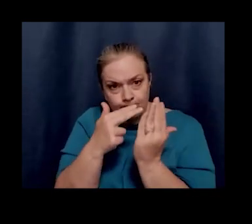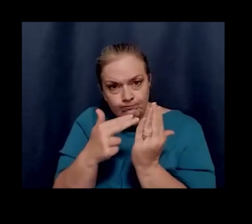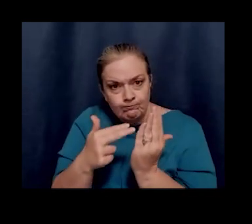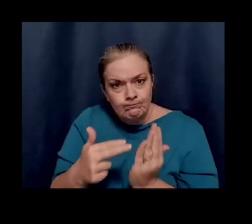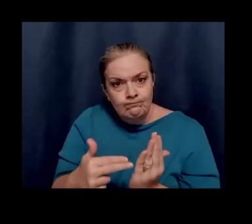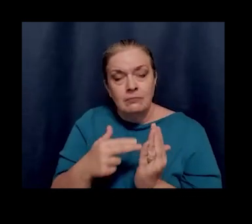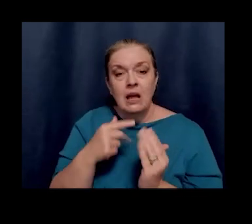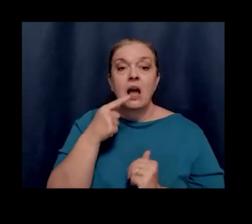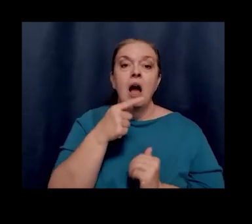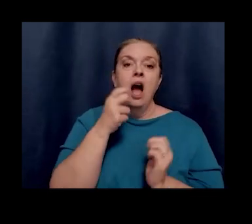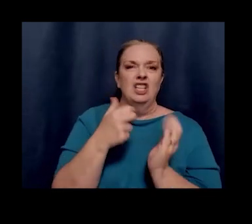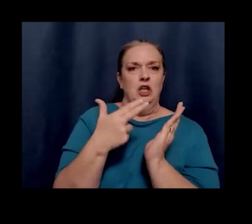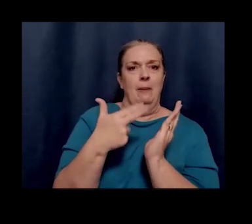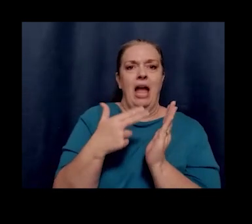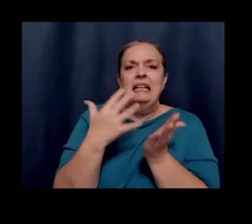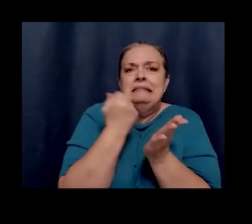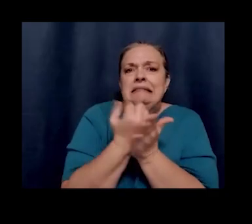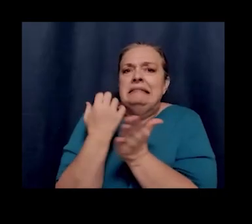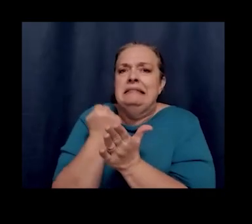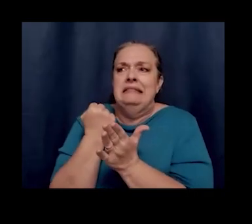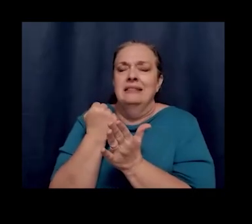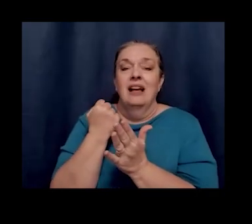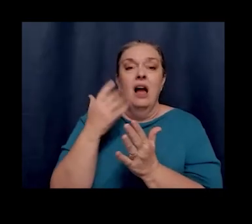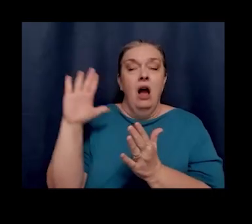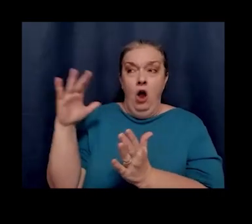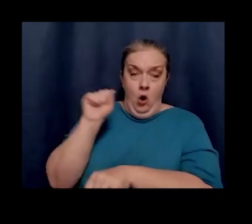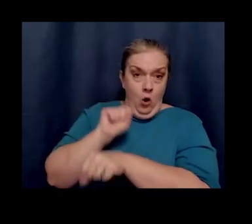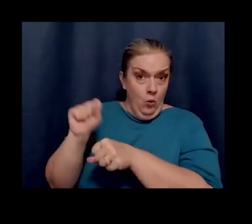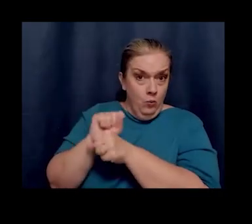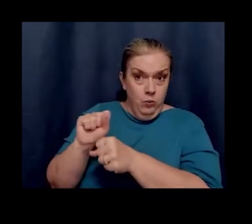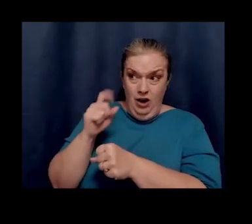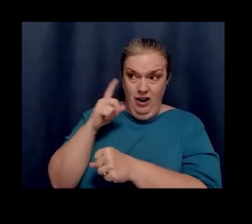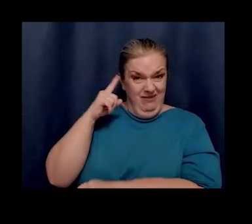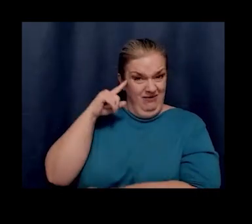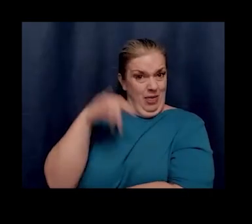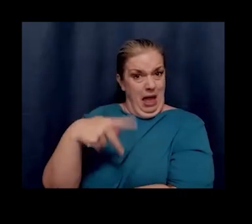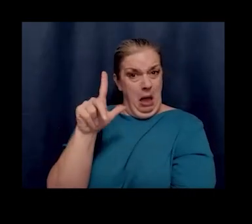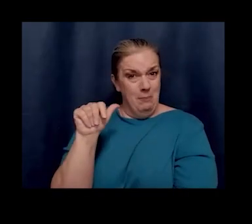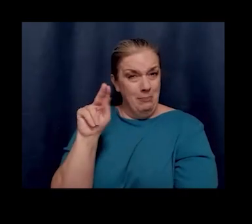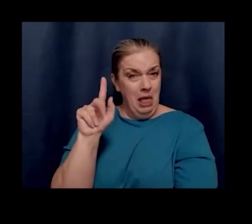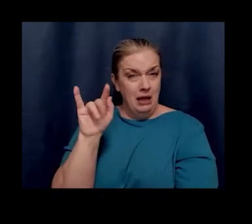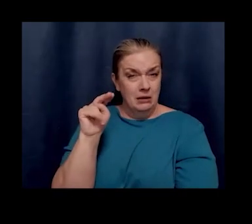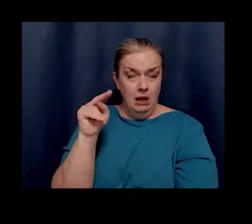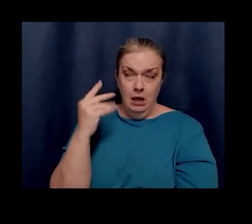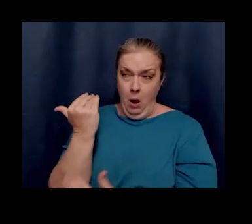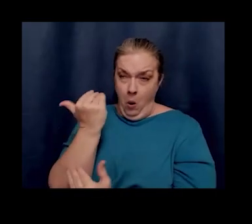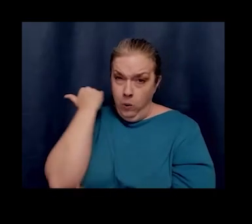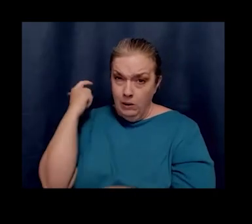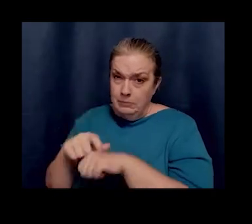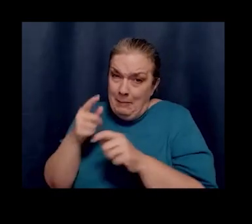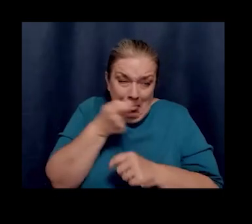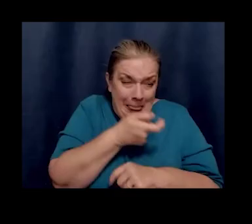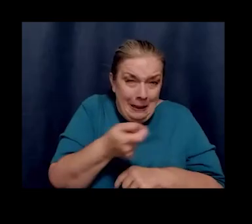to paint when she could steal time away from her demanding work on the plantation. This is one of the buildings on